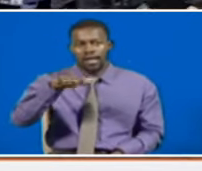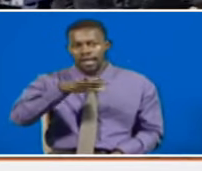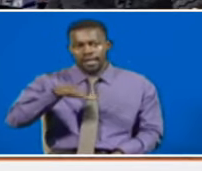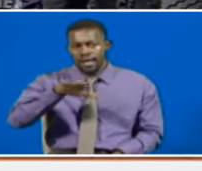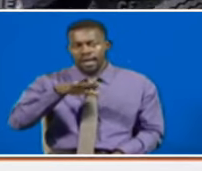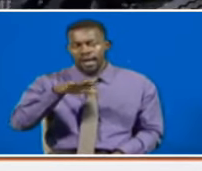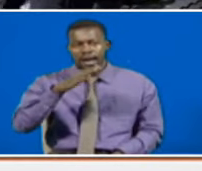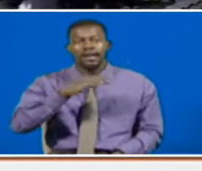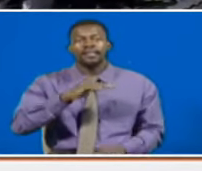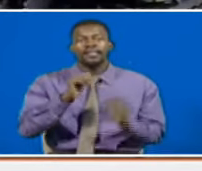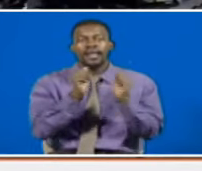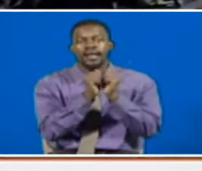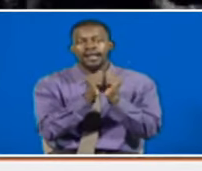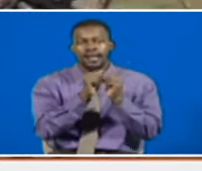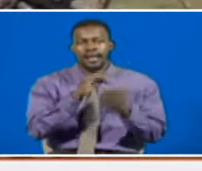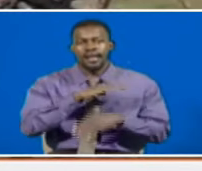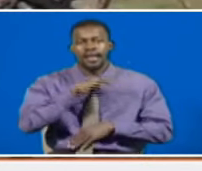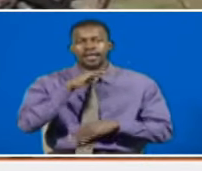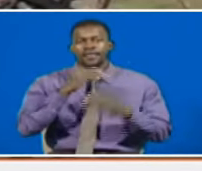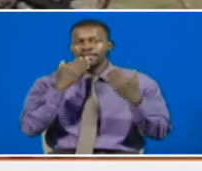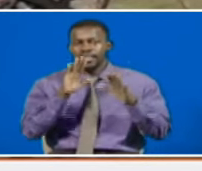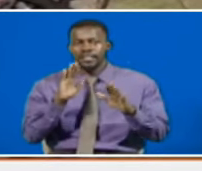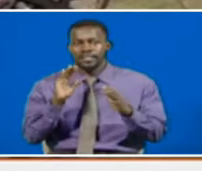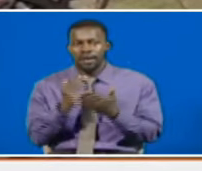others nursing serious injuries.